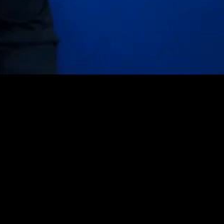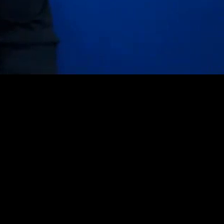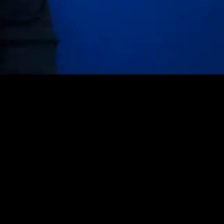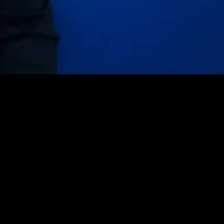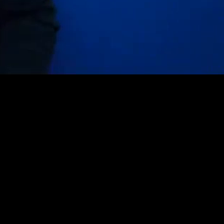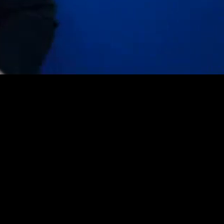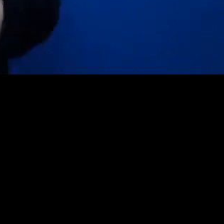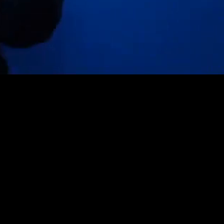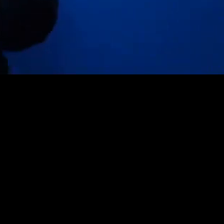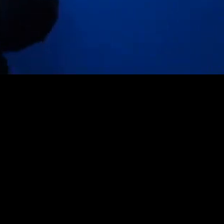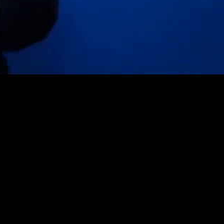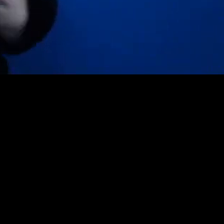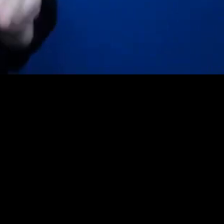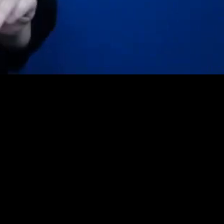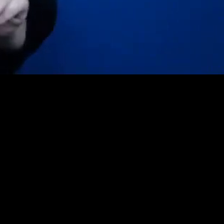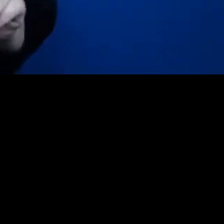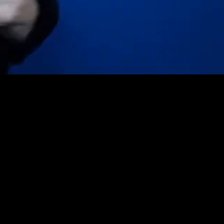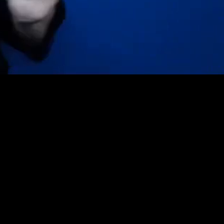that museums are changing.